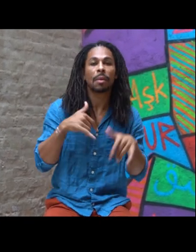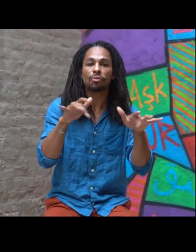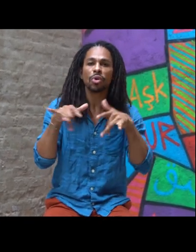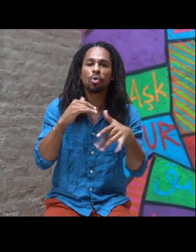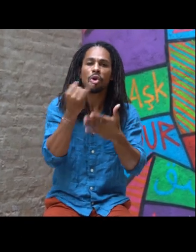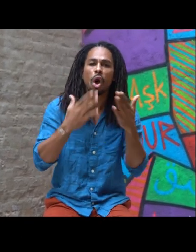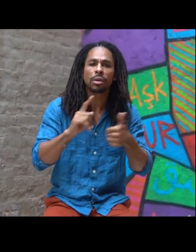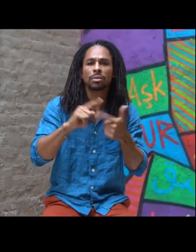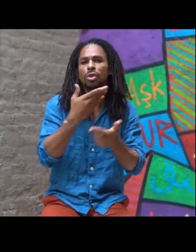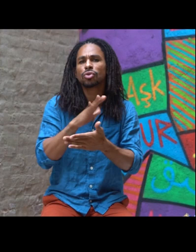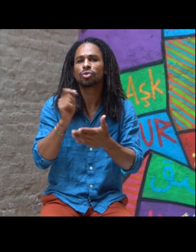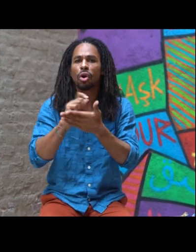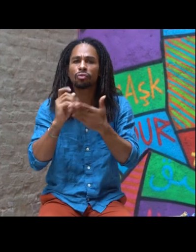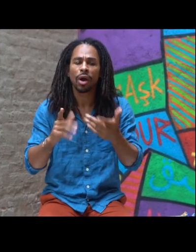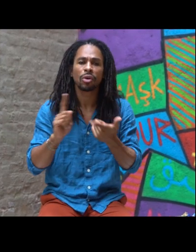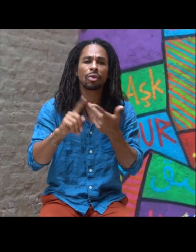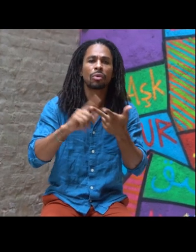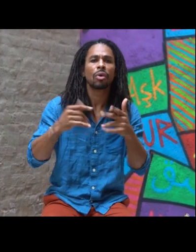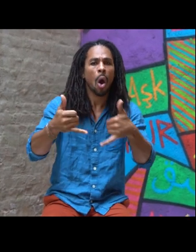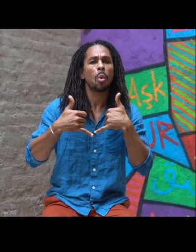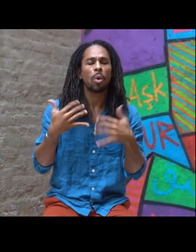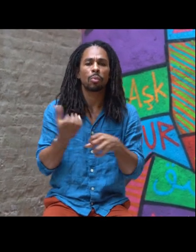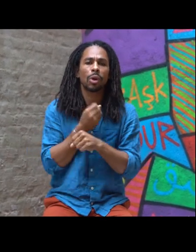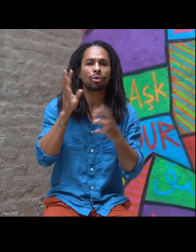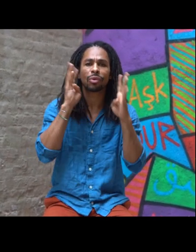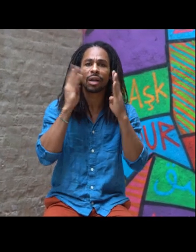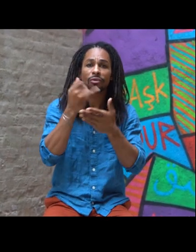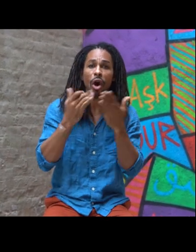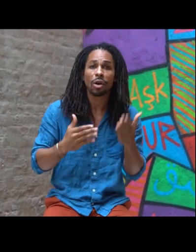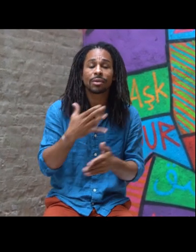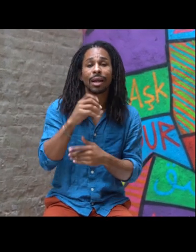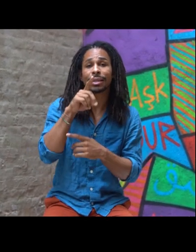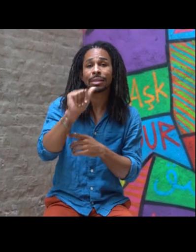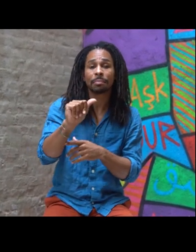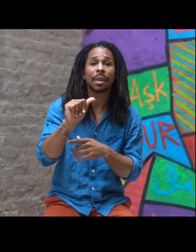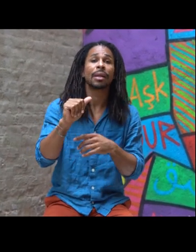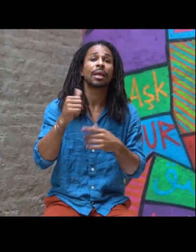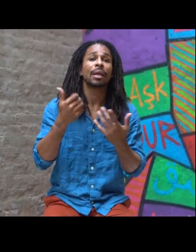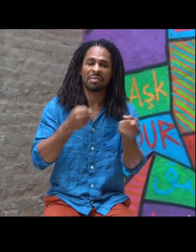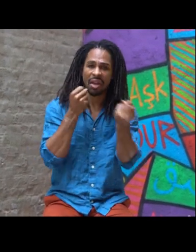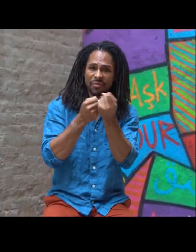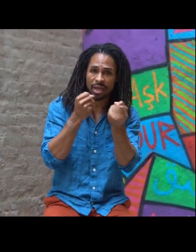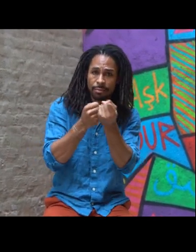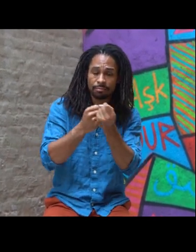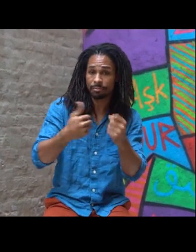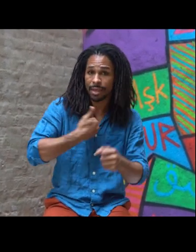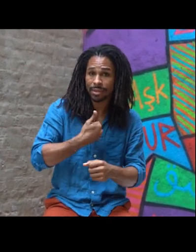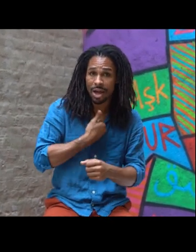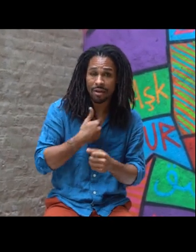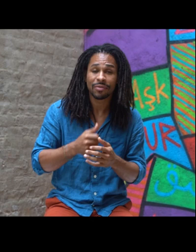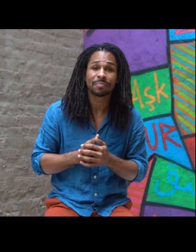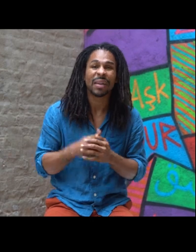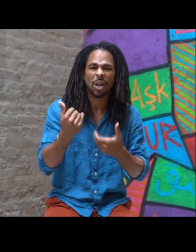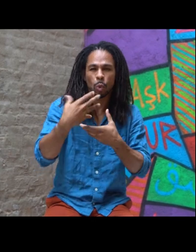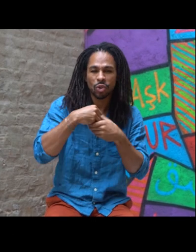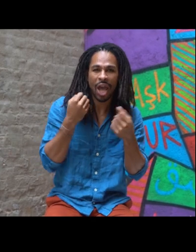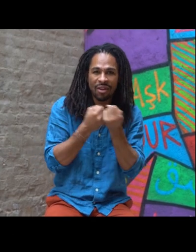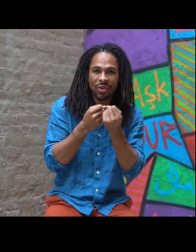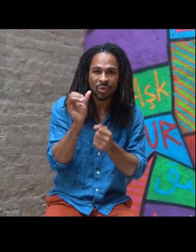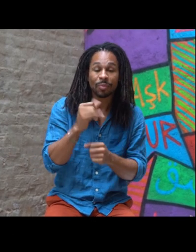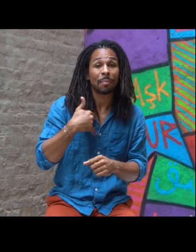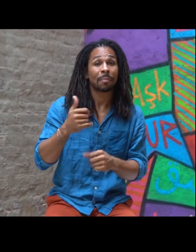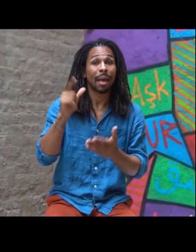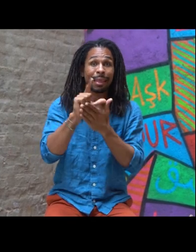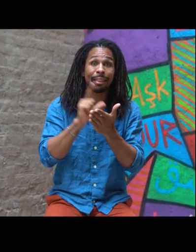I'm a recording artist, songwriter, award-winning creative artist, and a disability inclusion advocate, myself